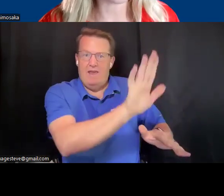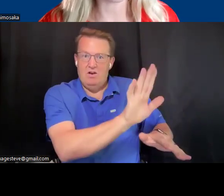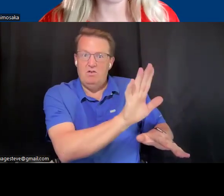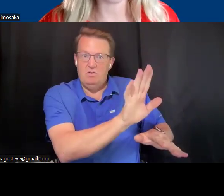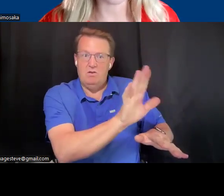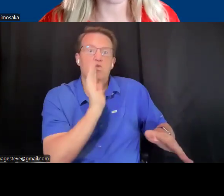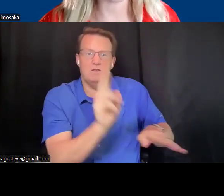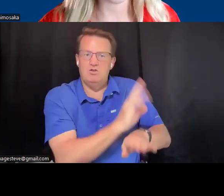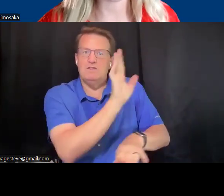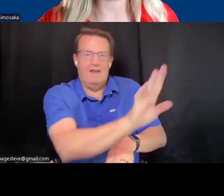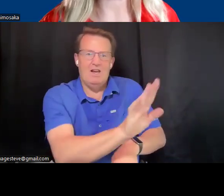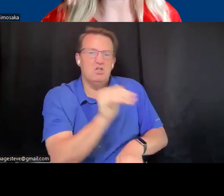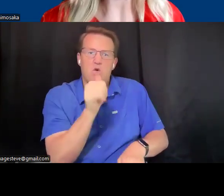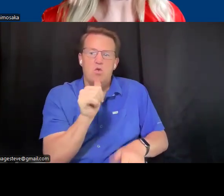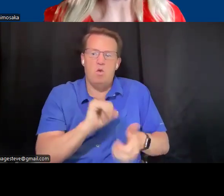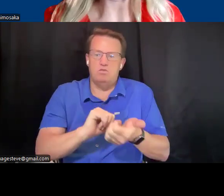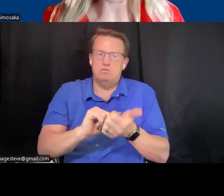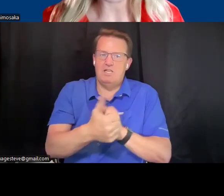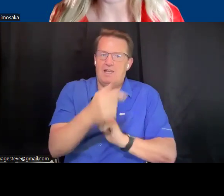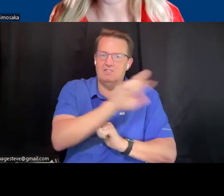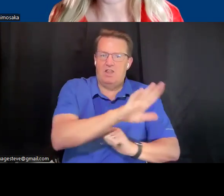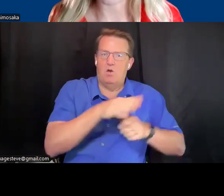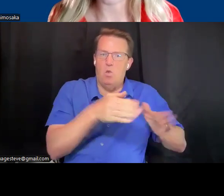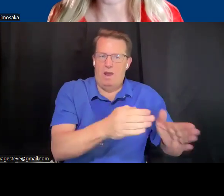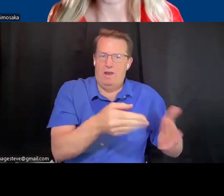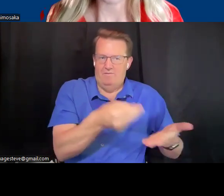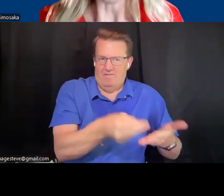not include them in this change.